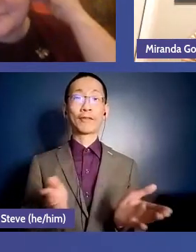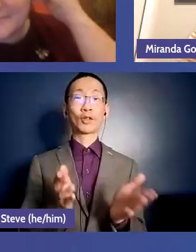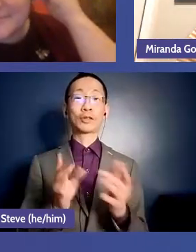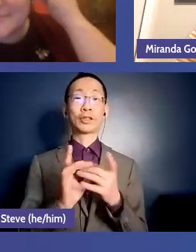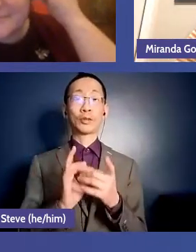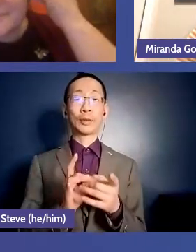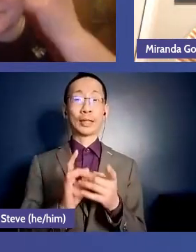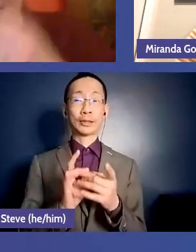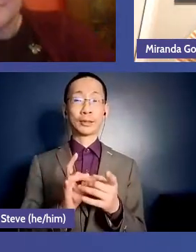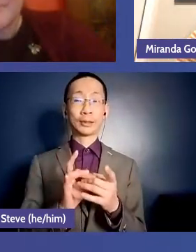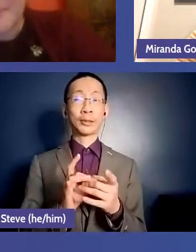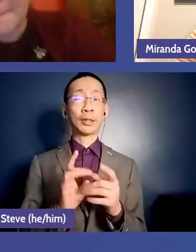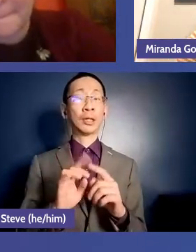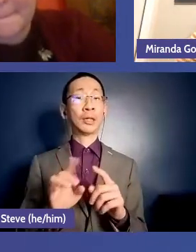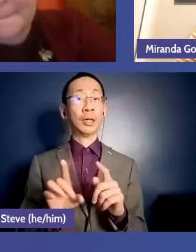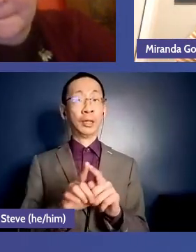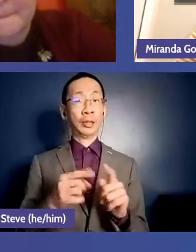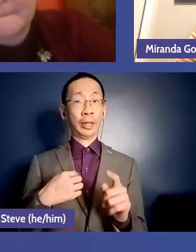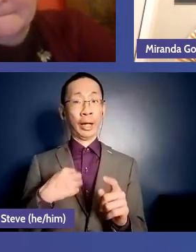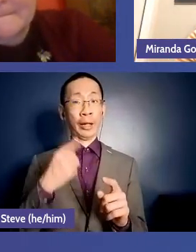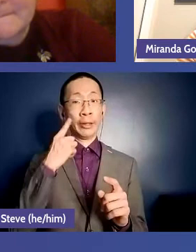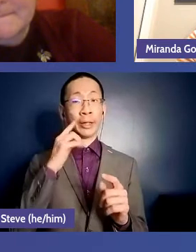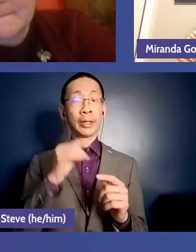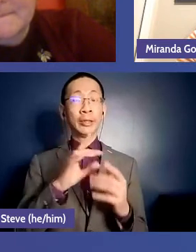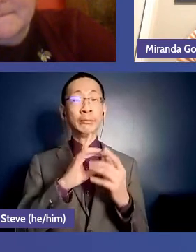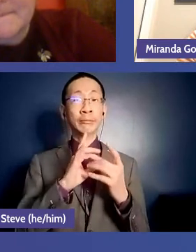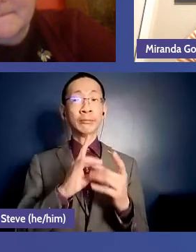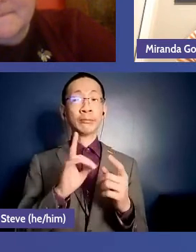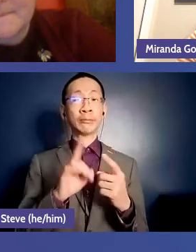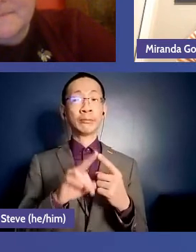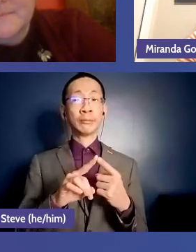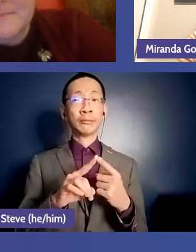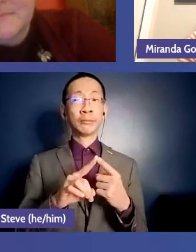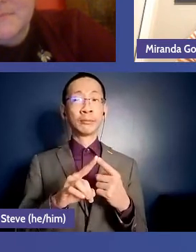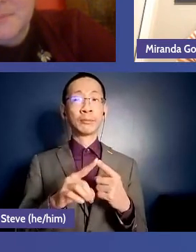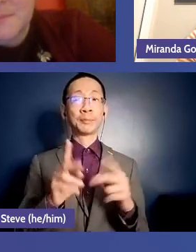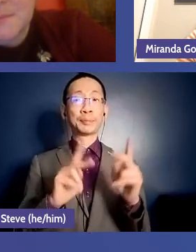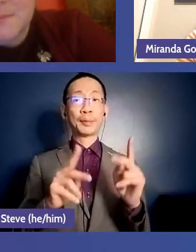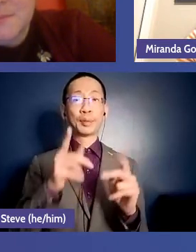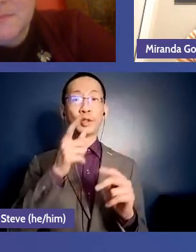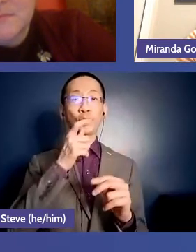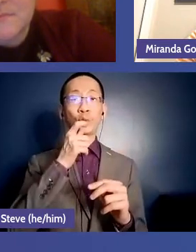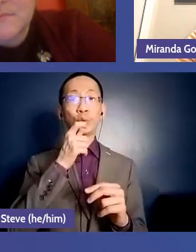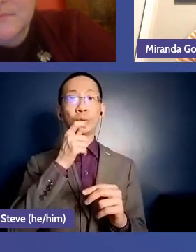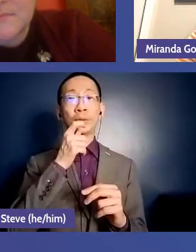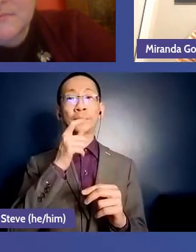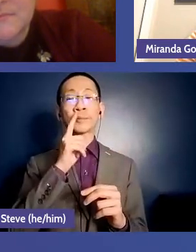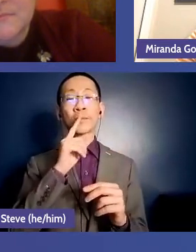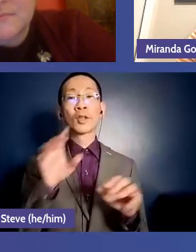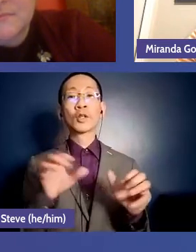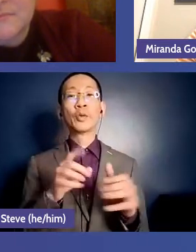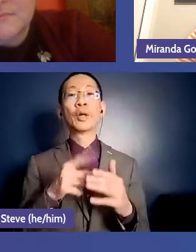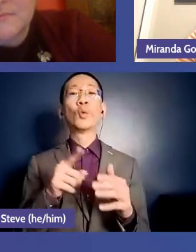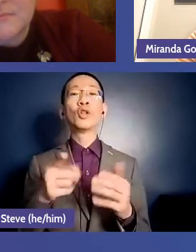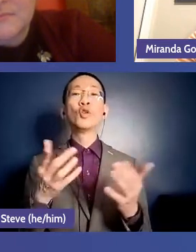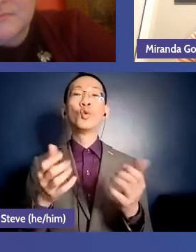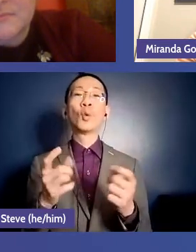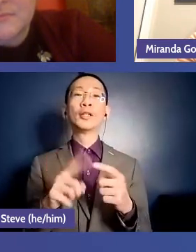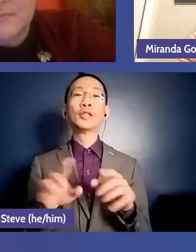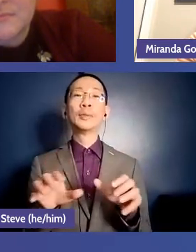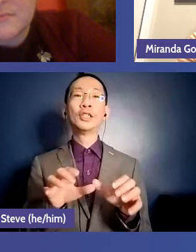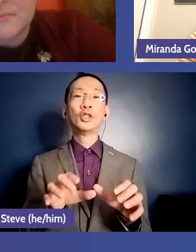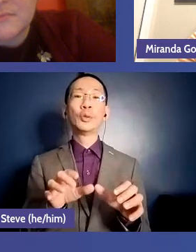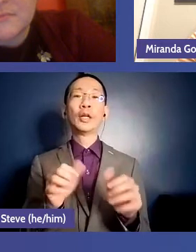relationship. But I think it's gravitating towards people who are doing what you want to be